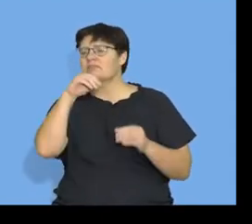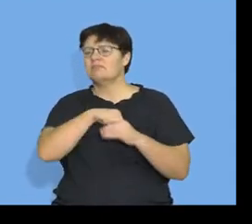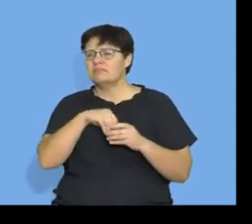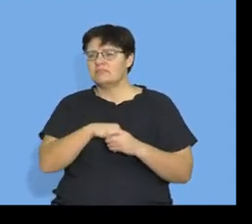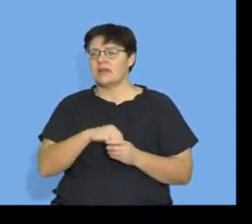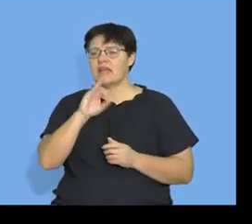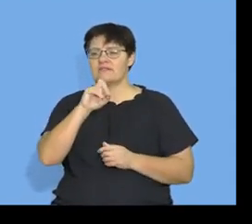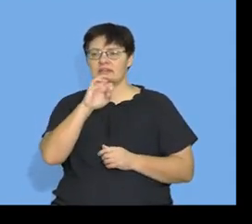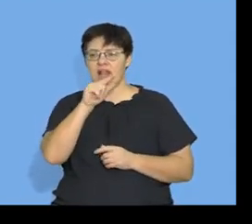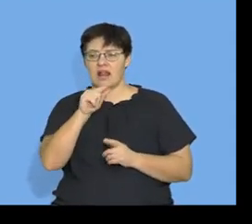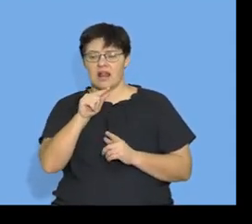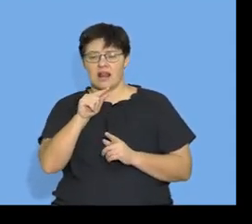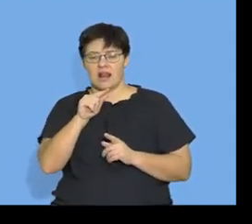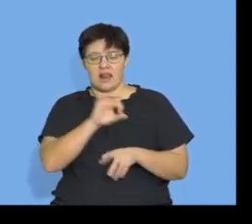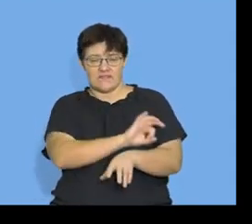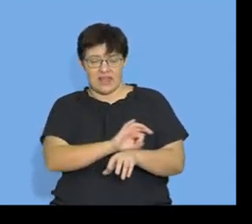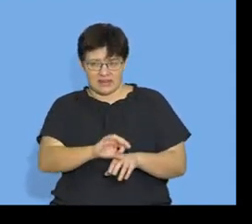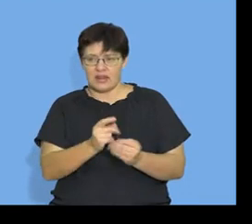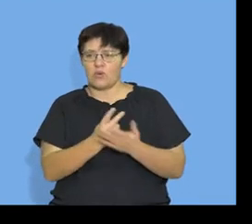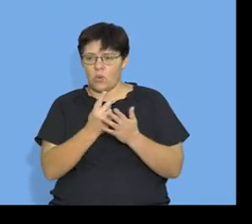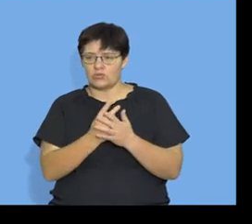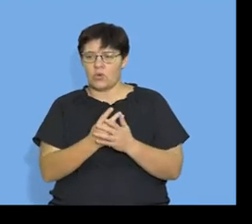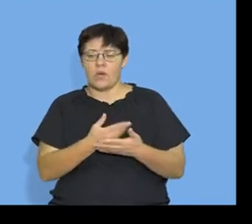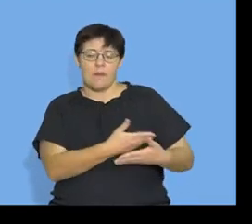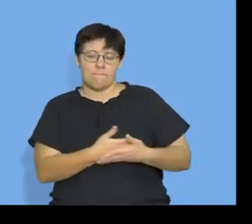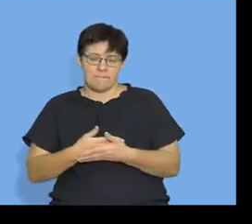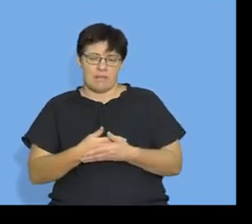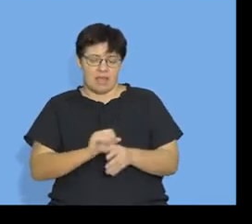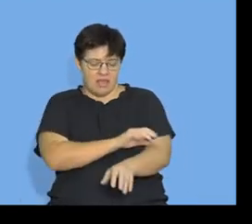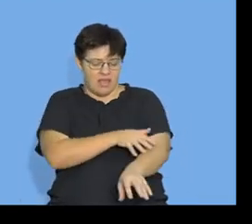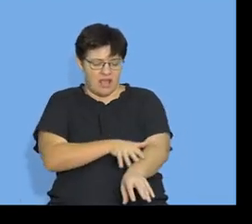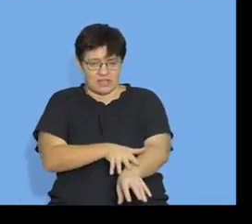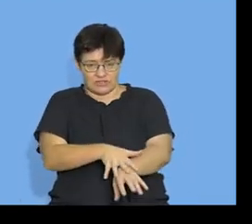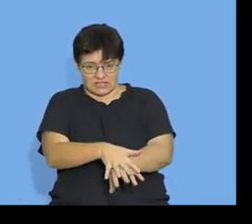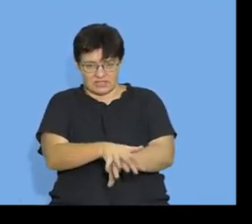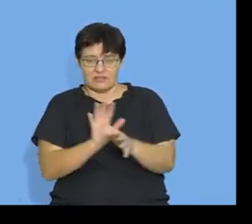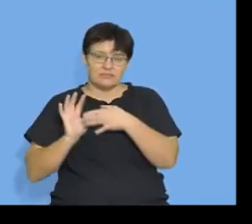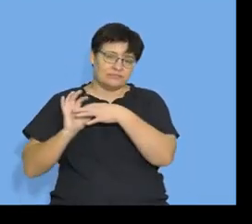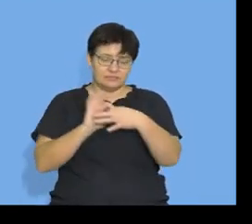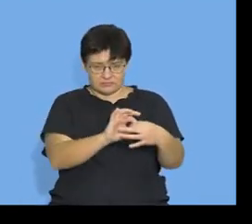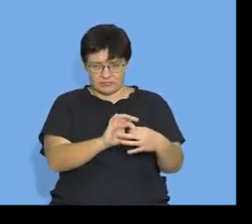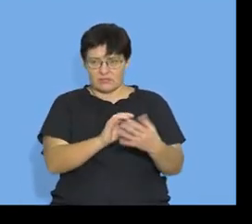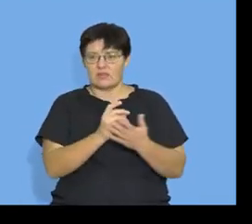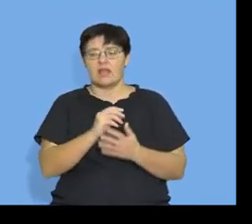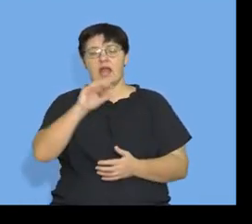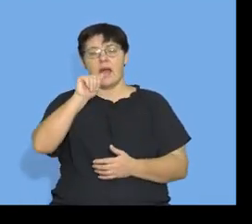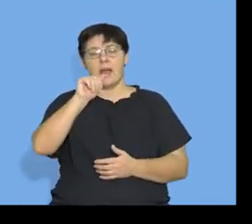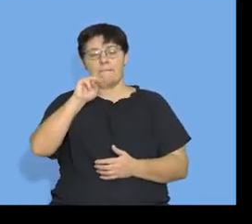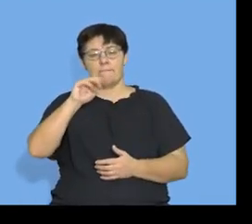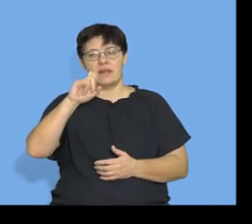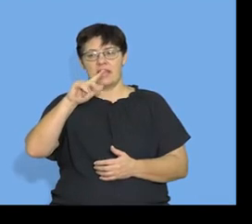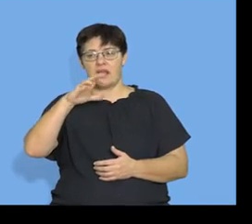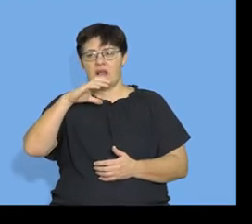a fetal vein and it contains fetal arteries, which are enclosed and connected within an umbilical